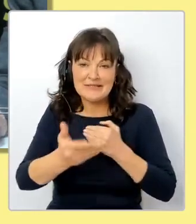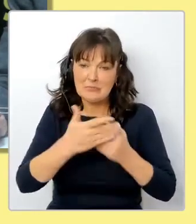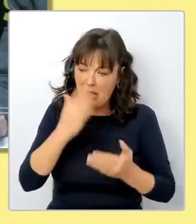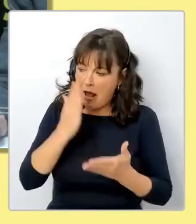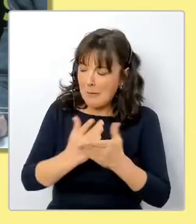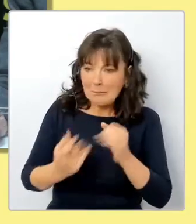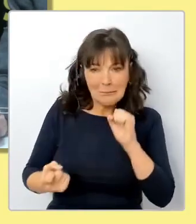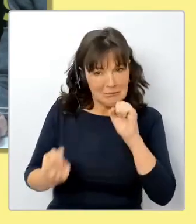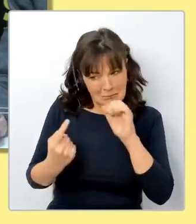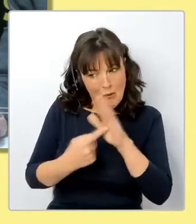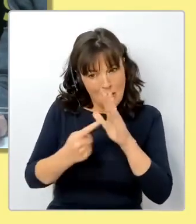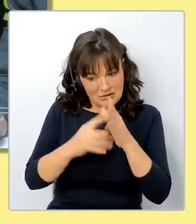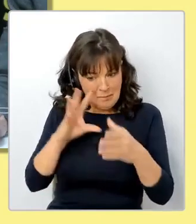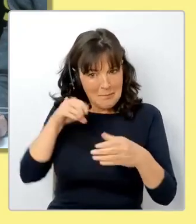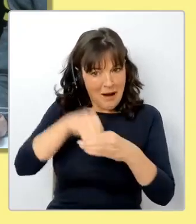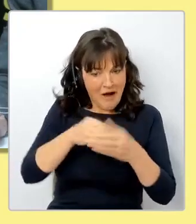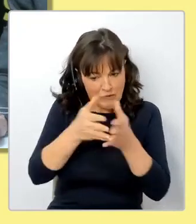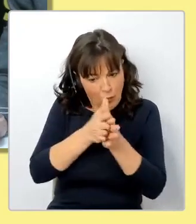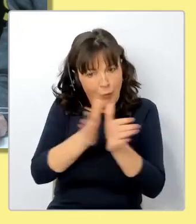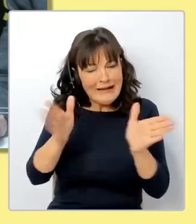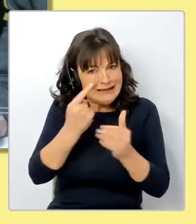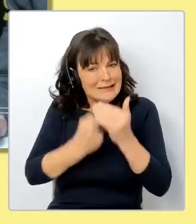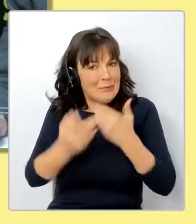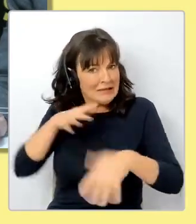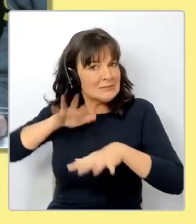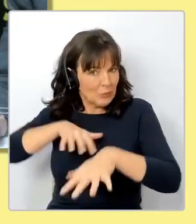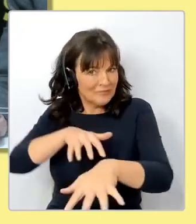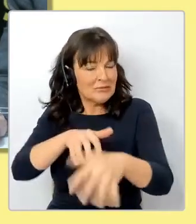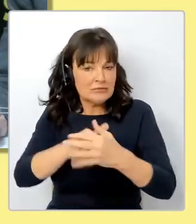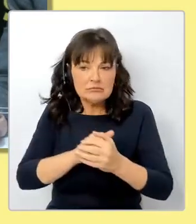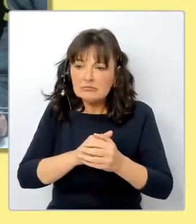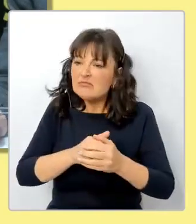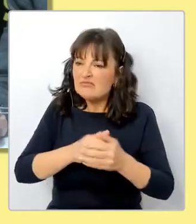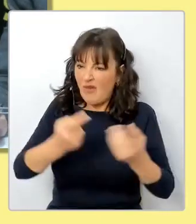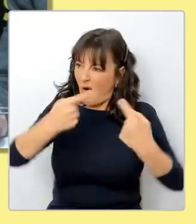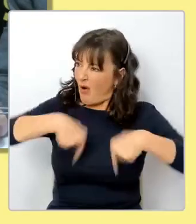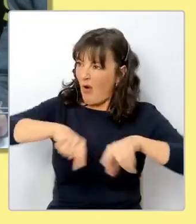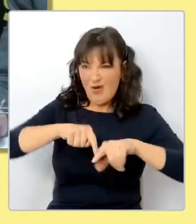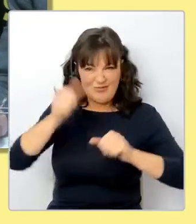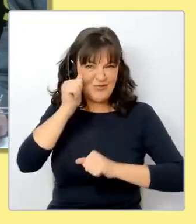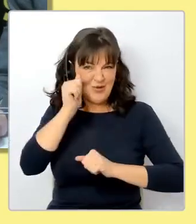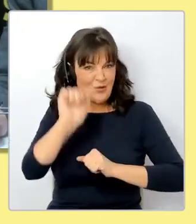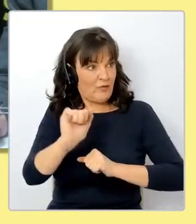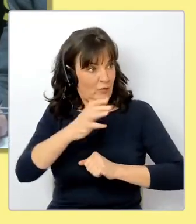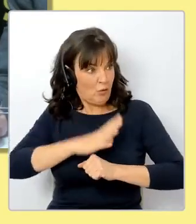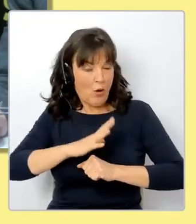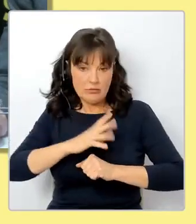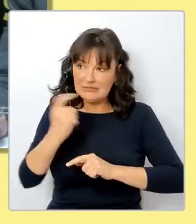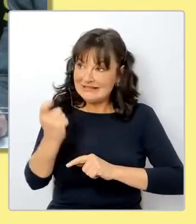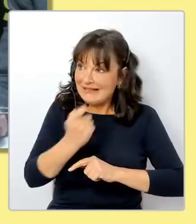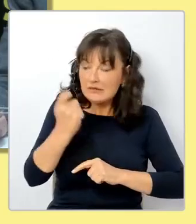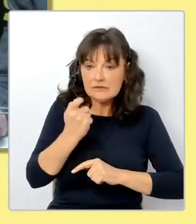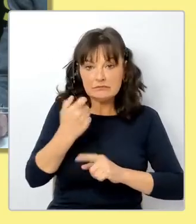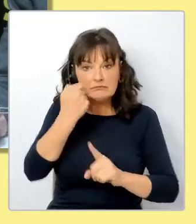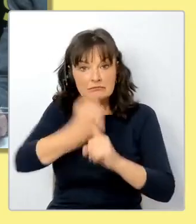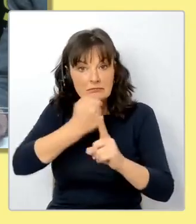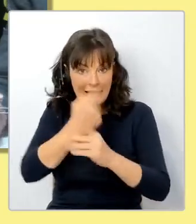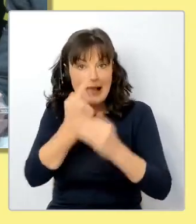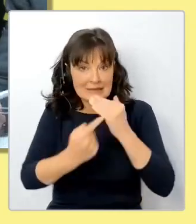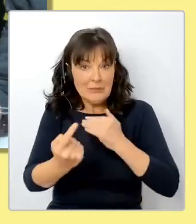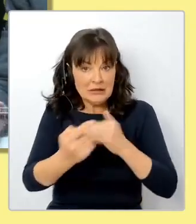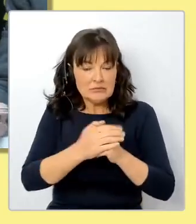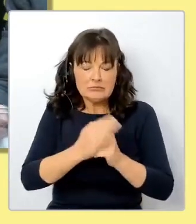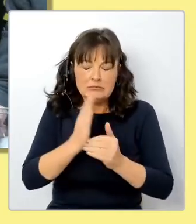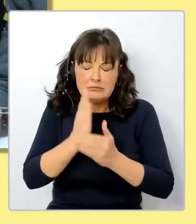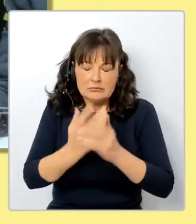movement. And I think we can all see that, in terms of becoming successful at campaigning for independence, that it's very important